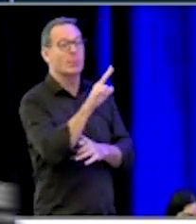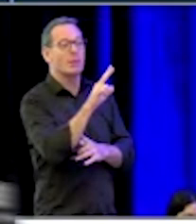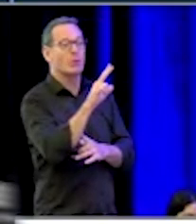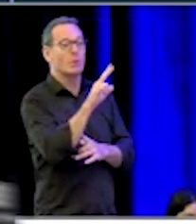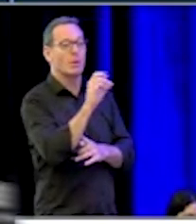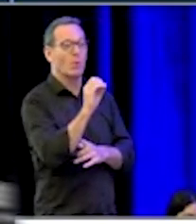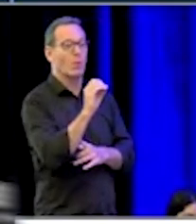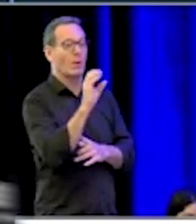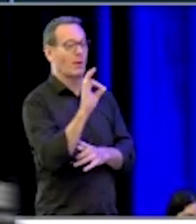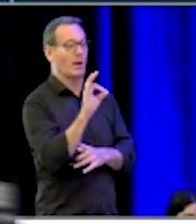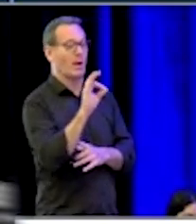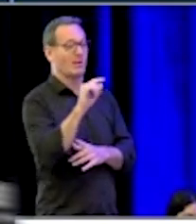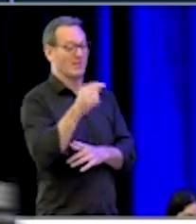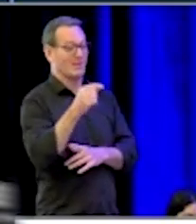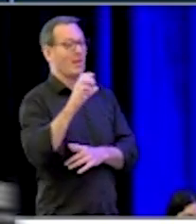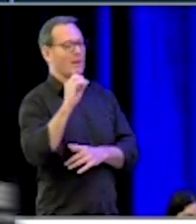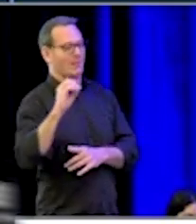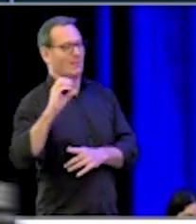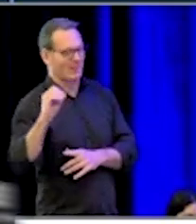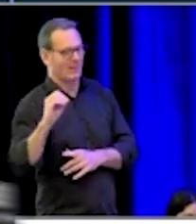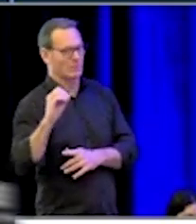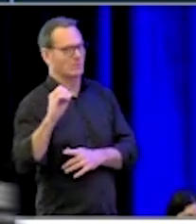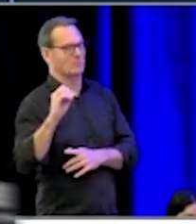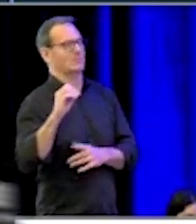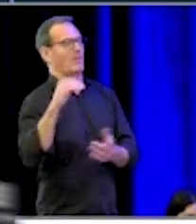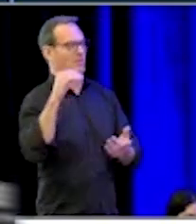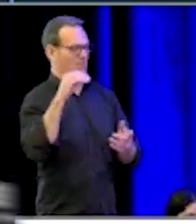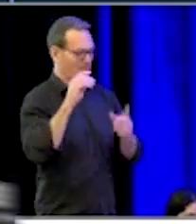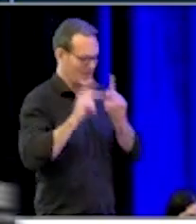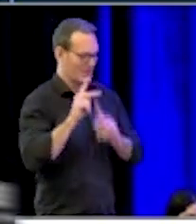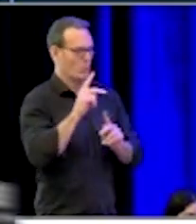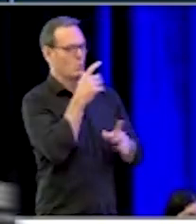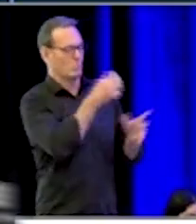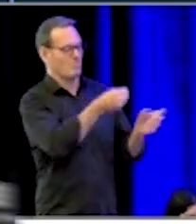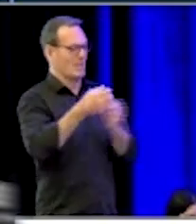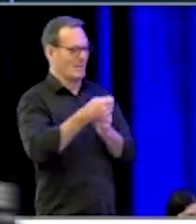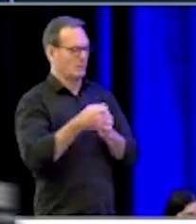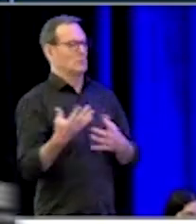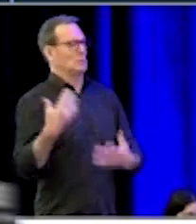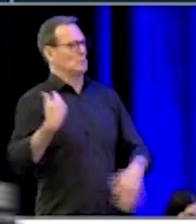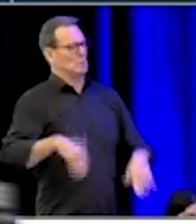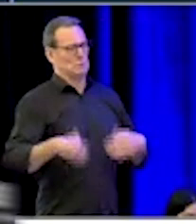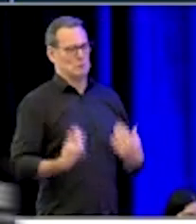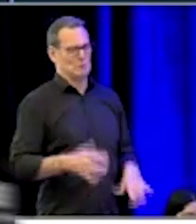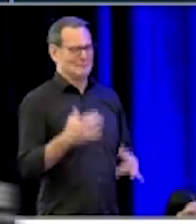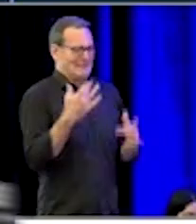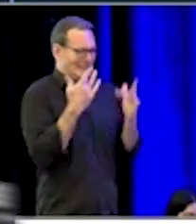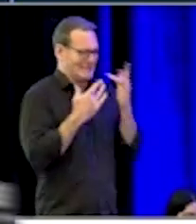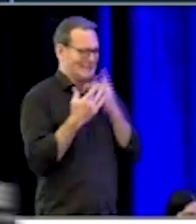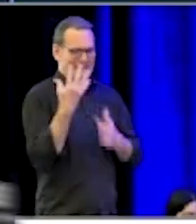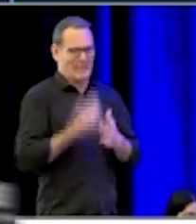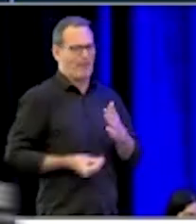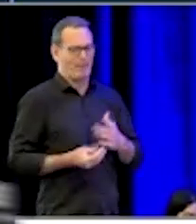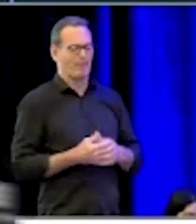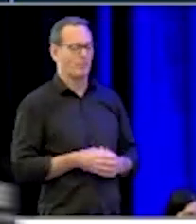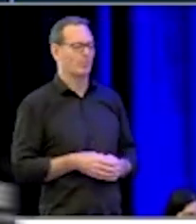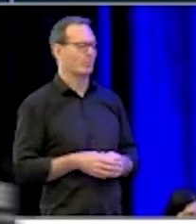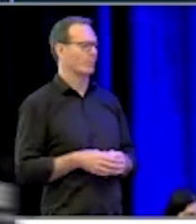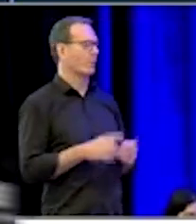309,000 workers. That's a huge gap. The other astounding piece